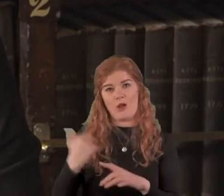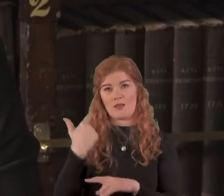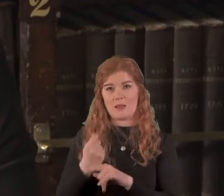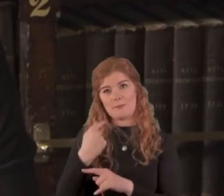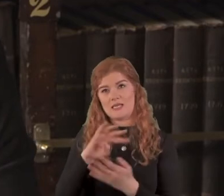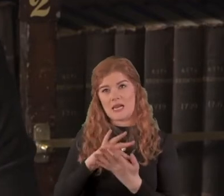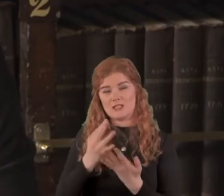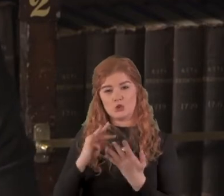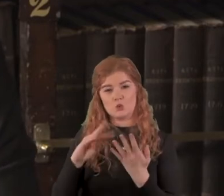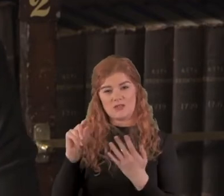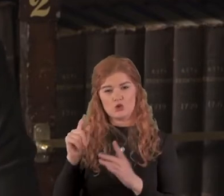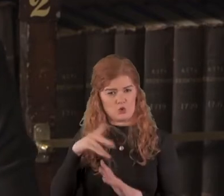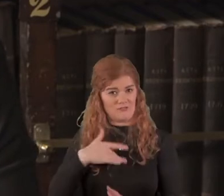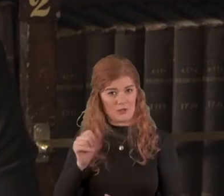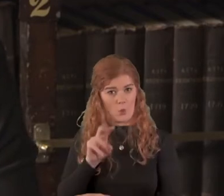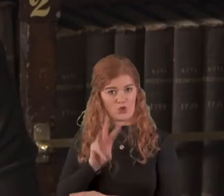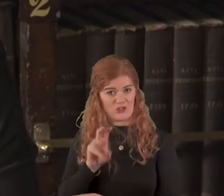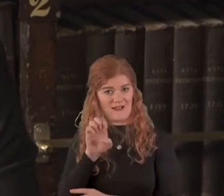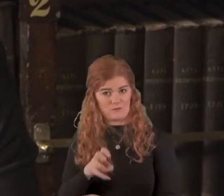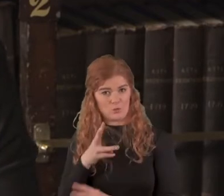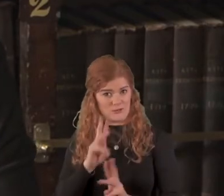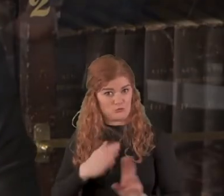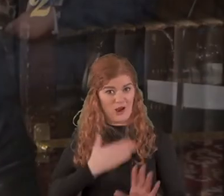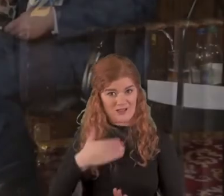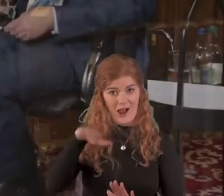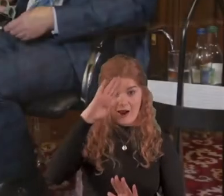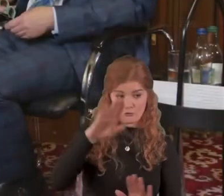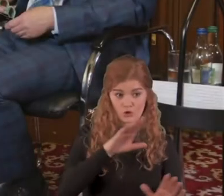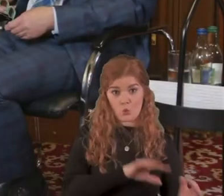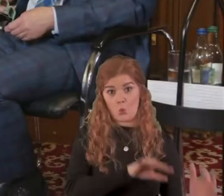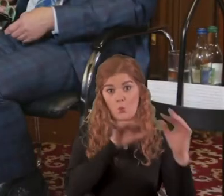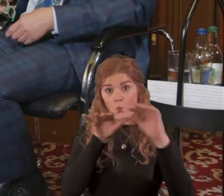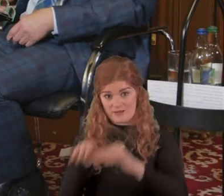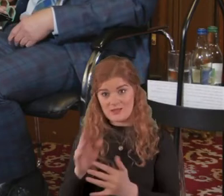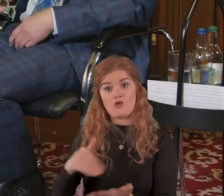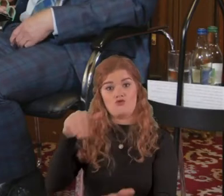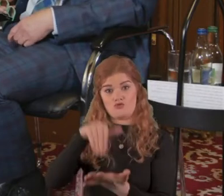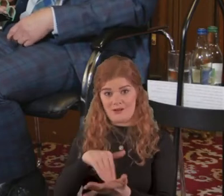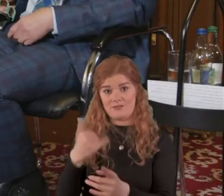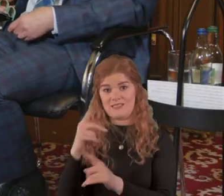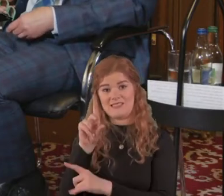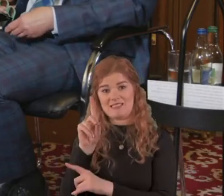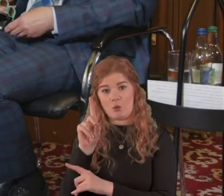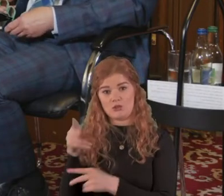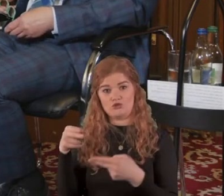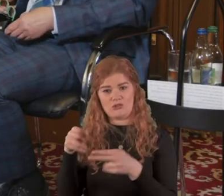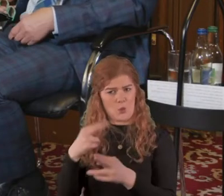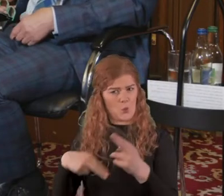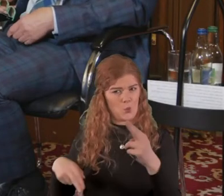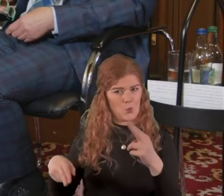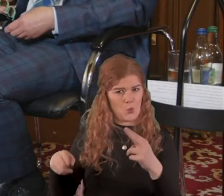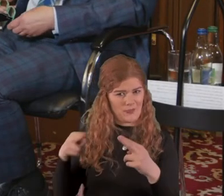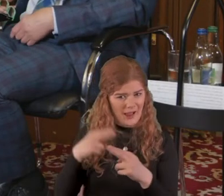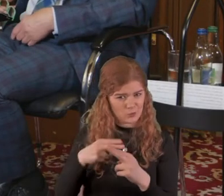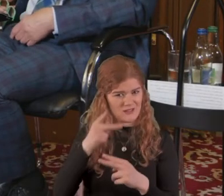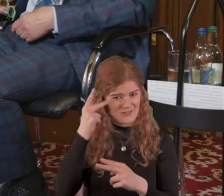you think you would have been surprised that the Irish went without, that they arrived at Downing Street without